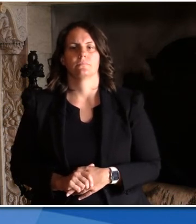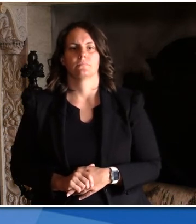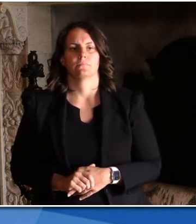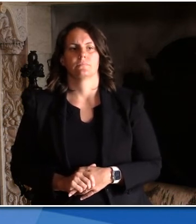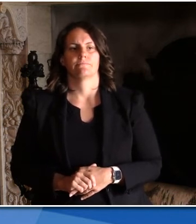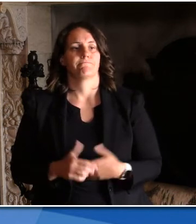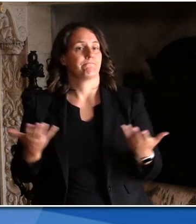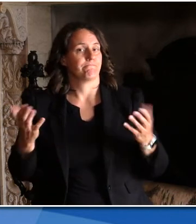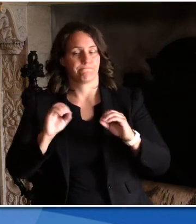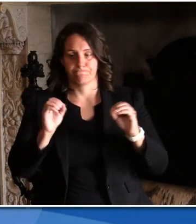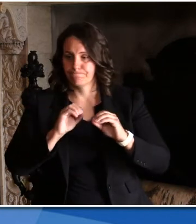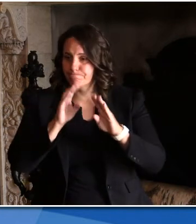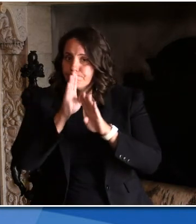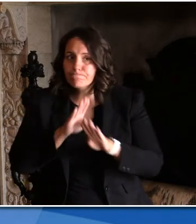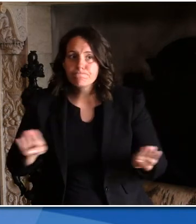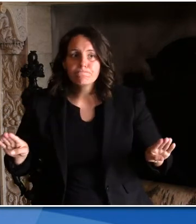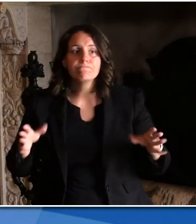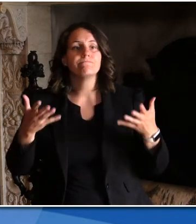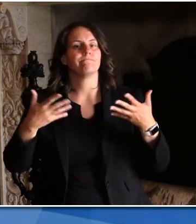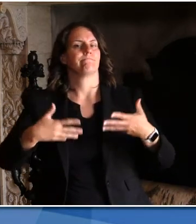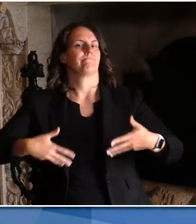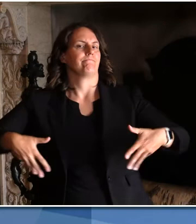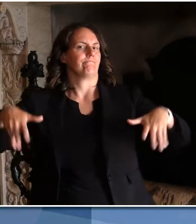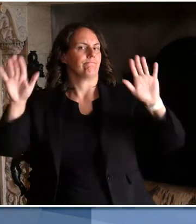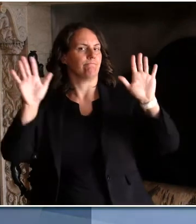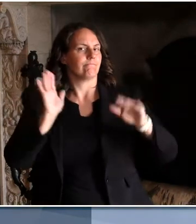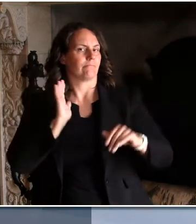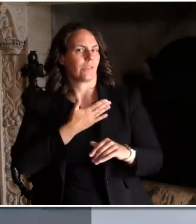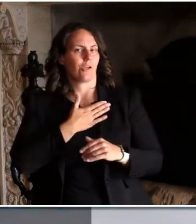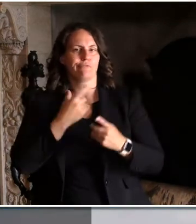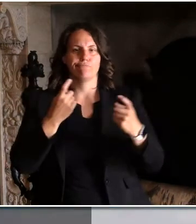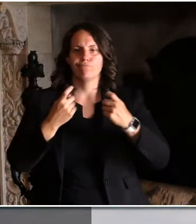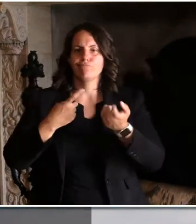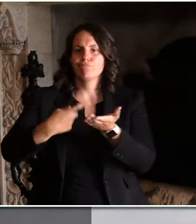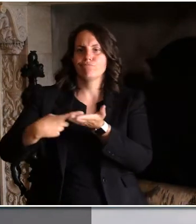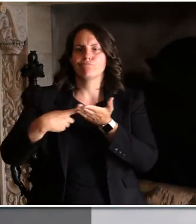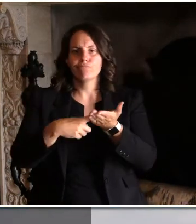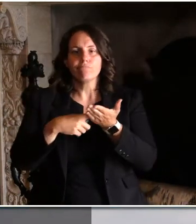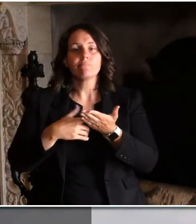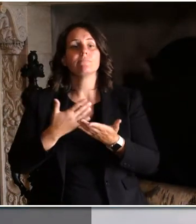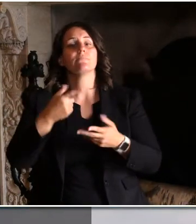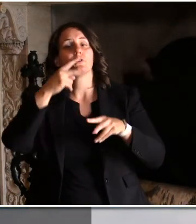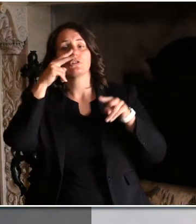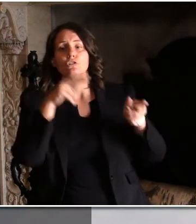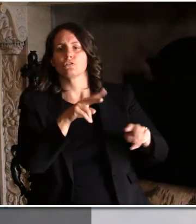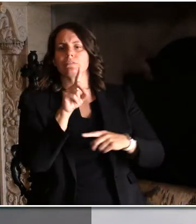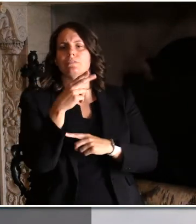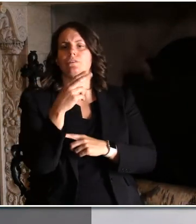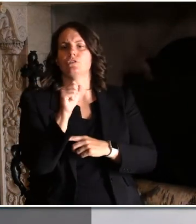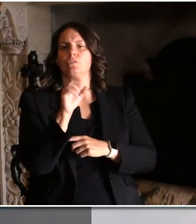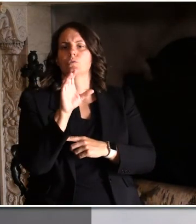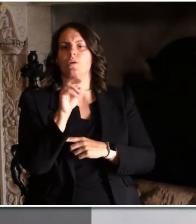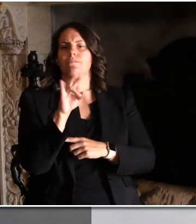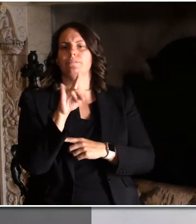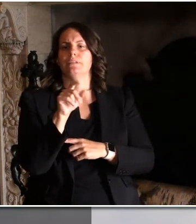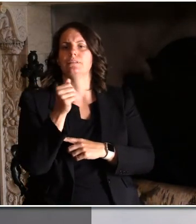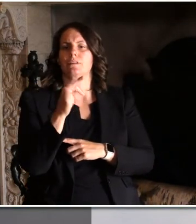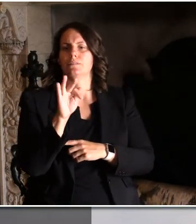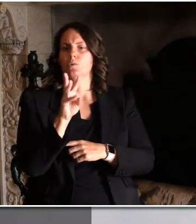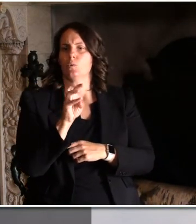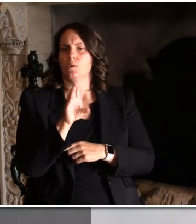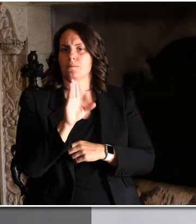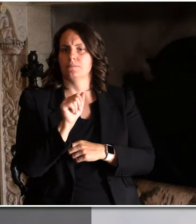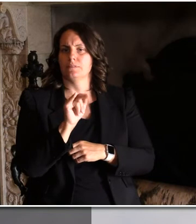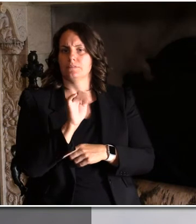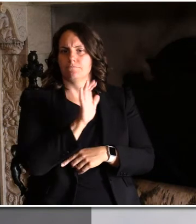Okay, well, with that, we will conclude today's briefing. Please continue to monitor the DHS COVID-19 web pages for data and guidance.